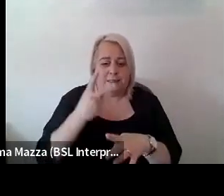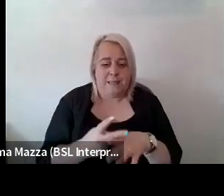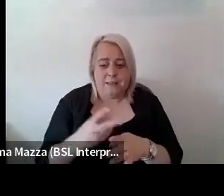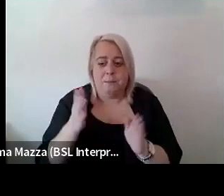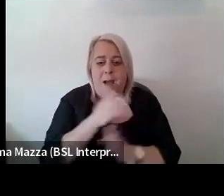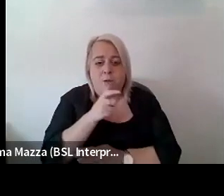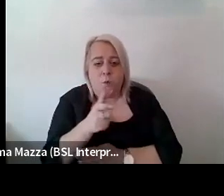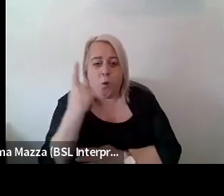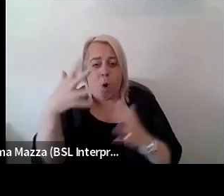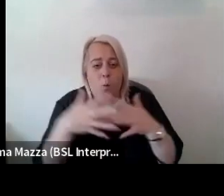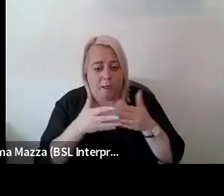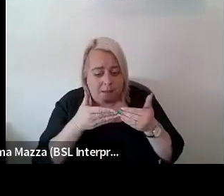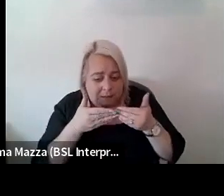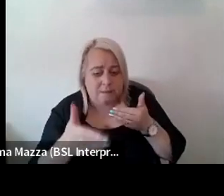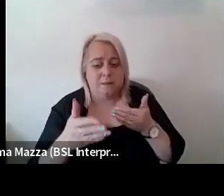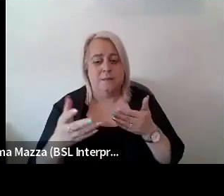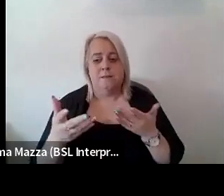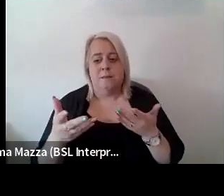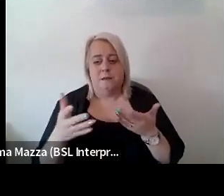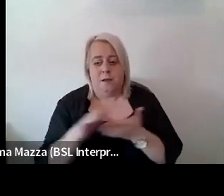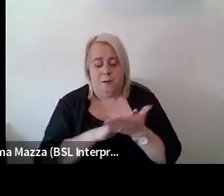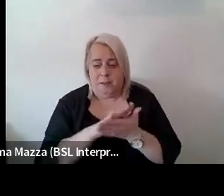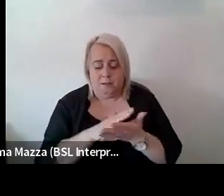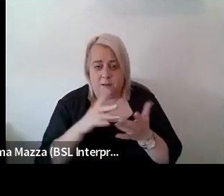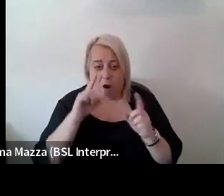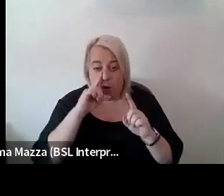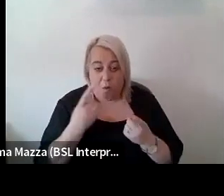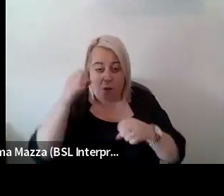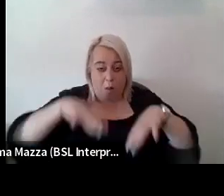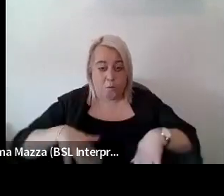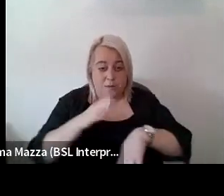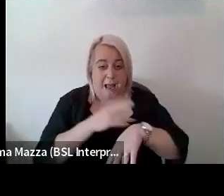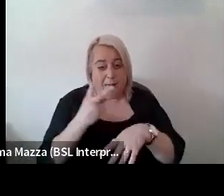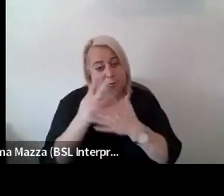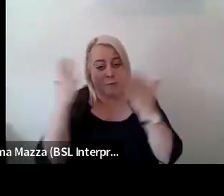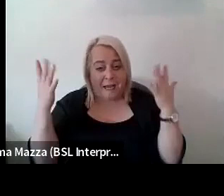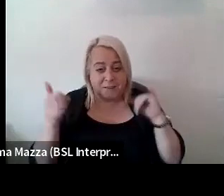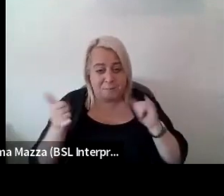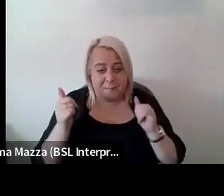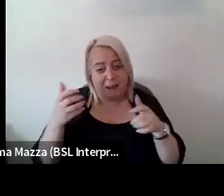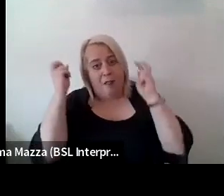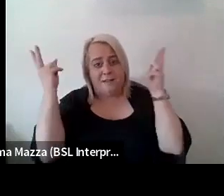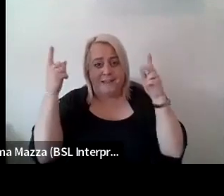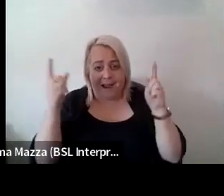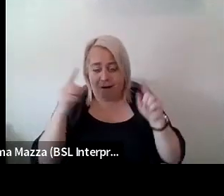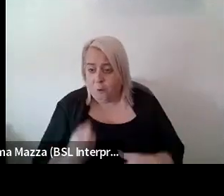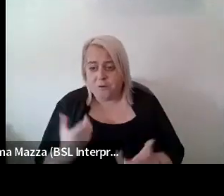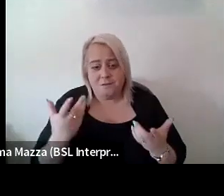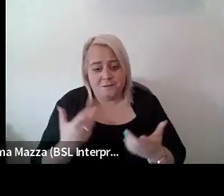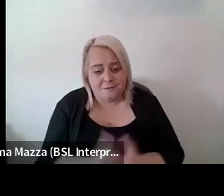don't even want to consider what that ends up looking like in a year. I could probably take 2 days of vacation. Yeah. Yeah.